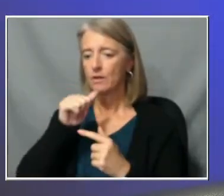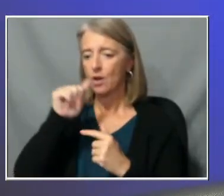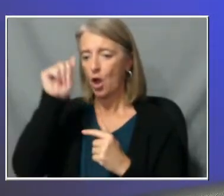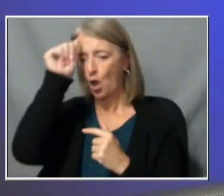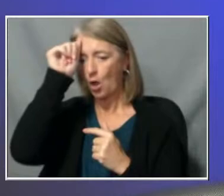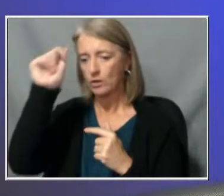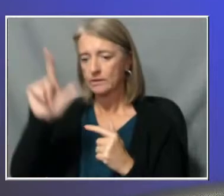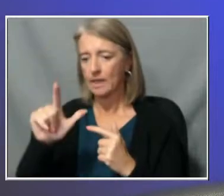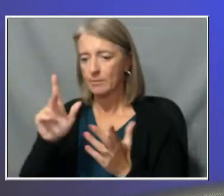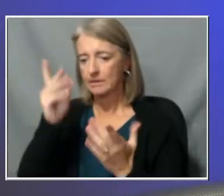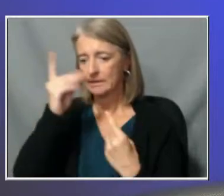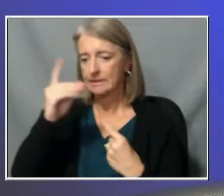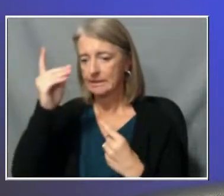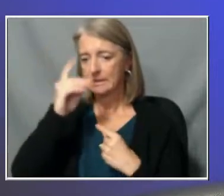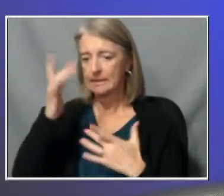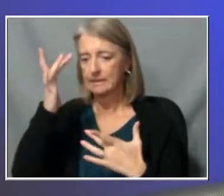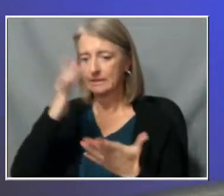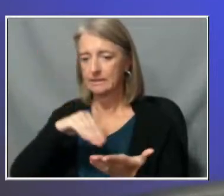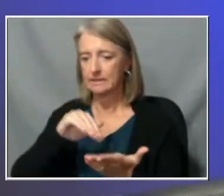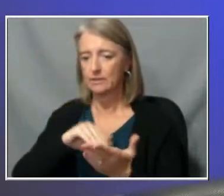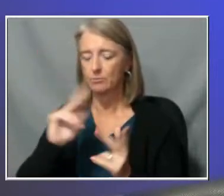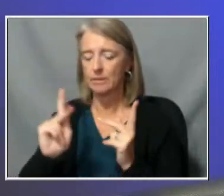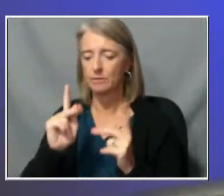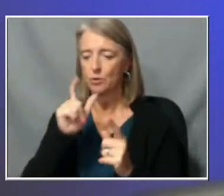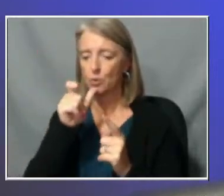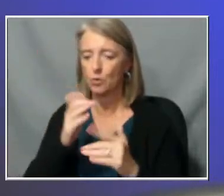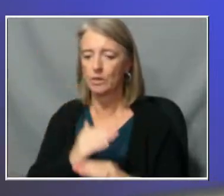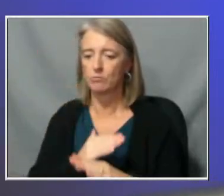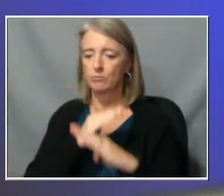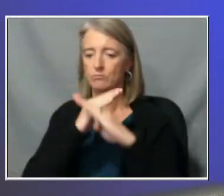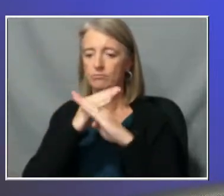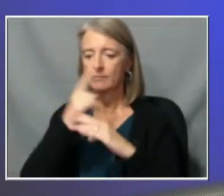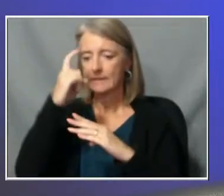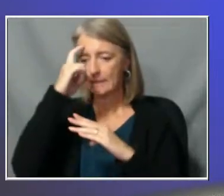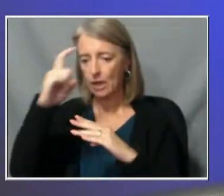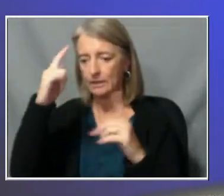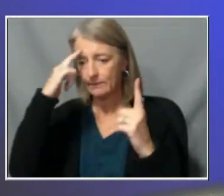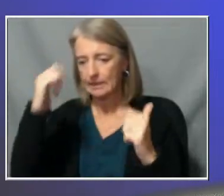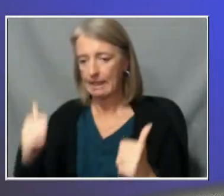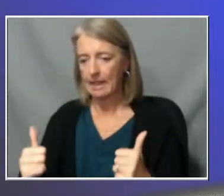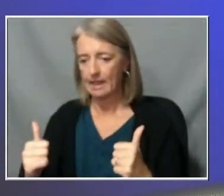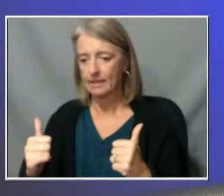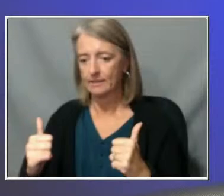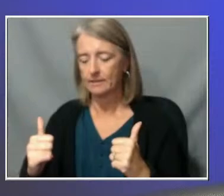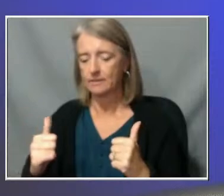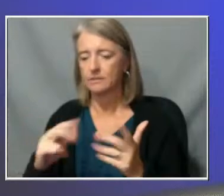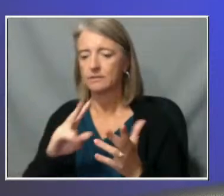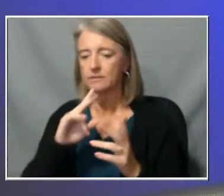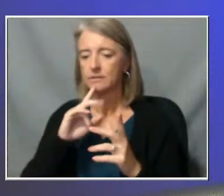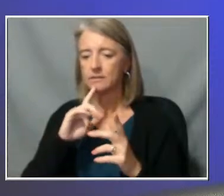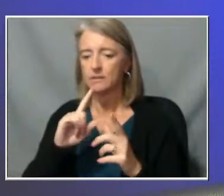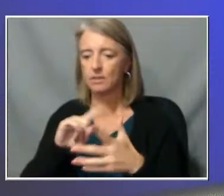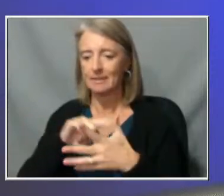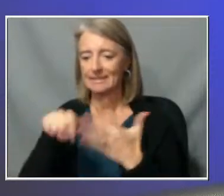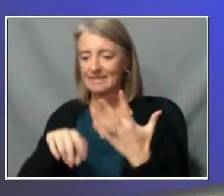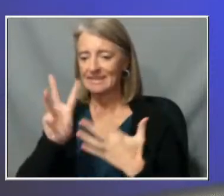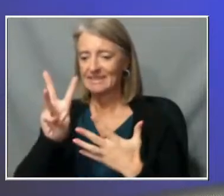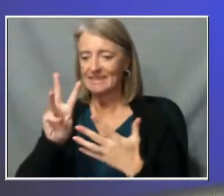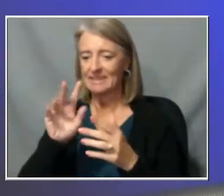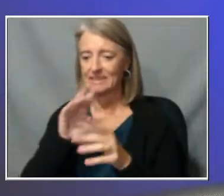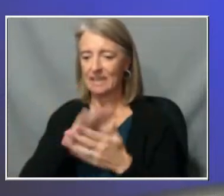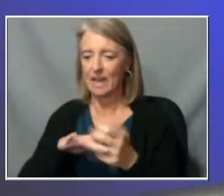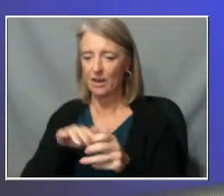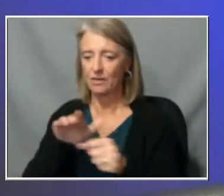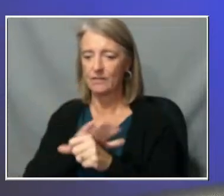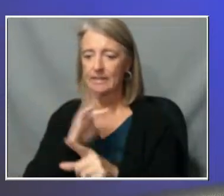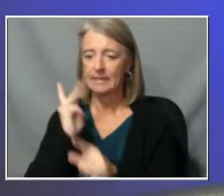Center, and it's for people who want to prevent future cognitive decline. And it talks about 6 areas: keeping